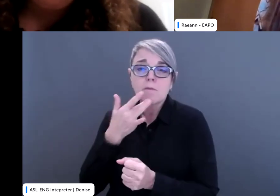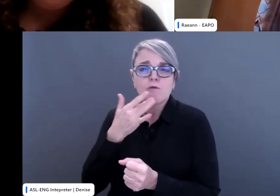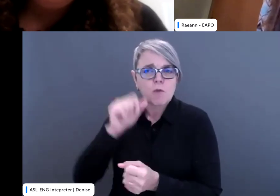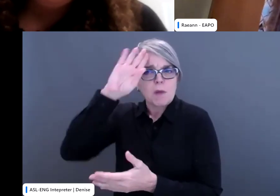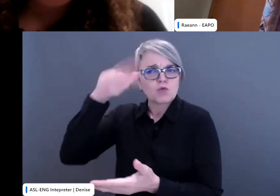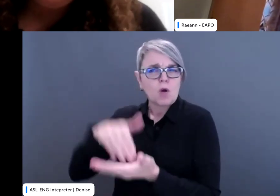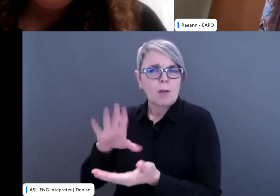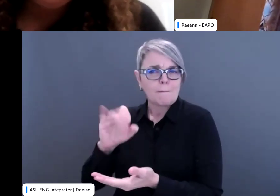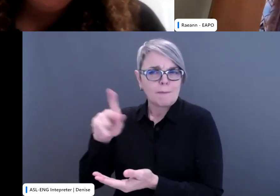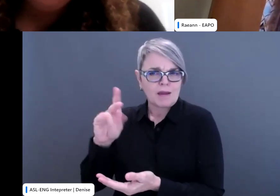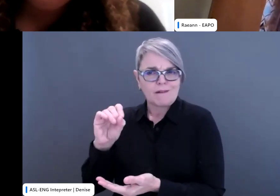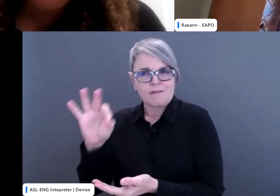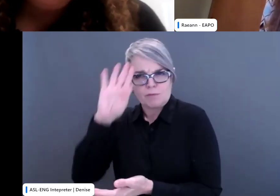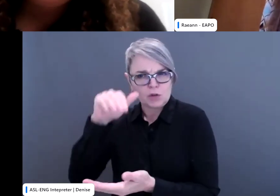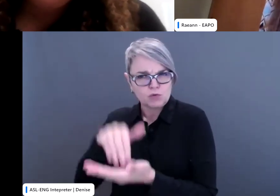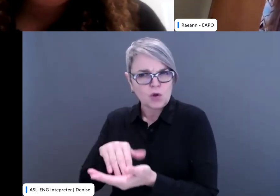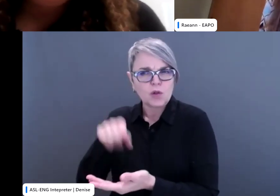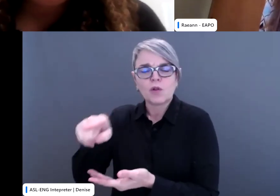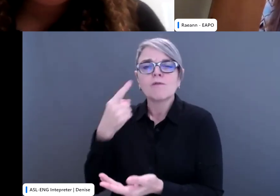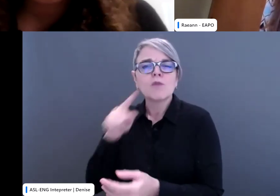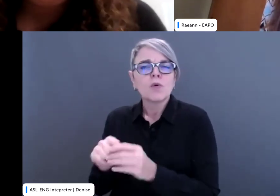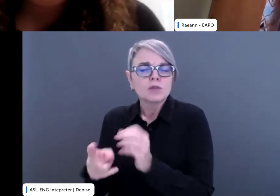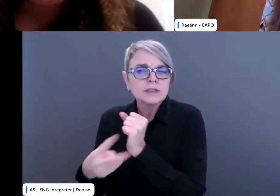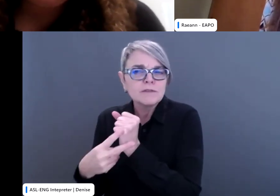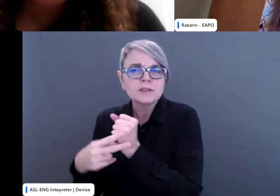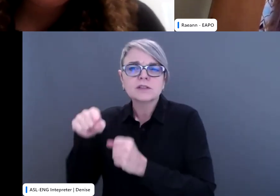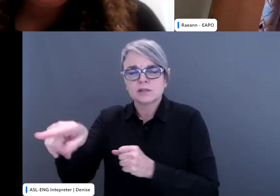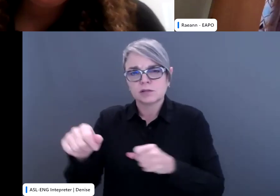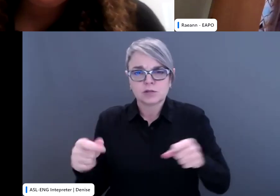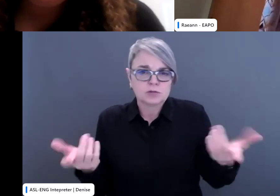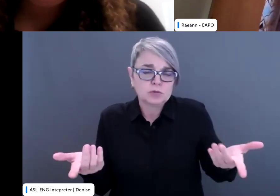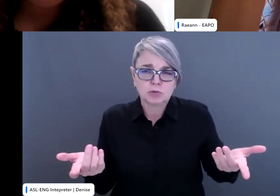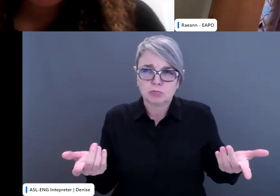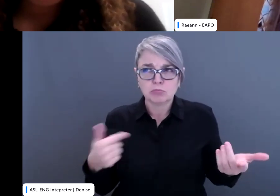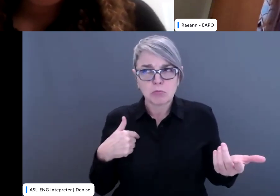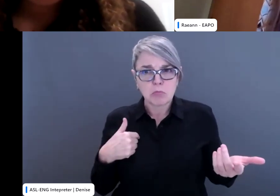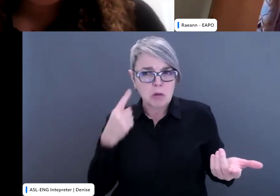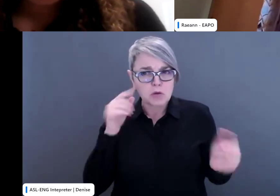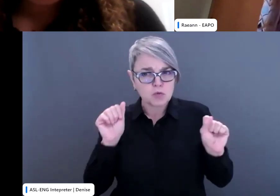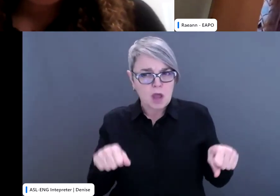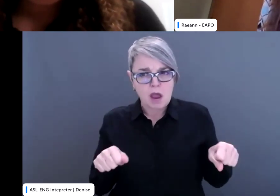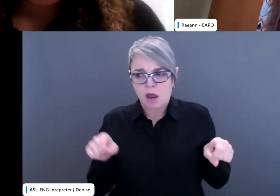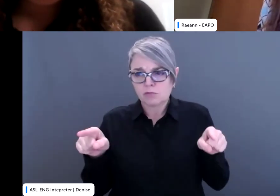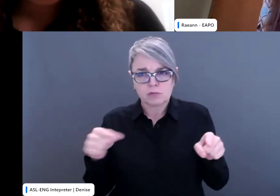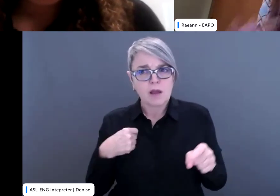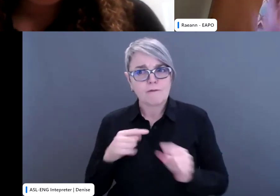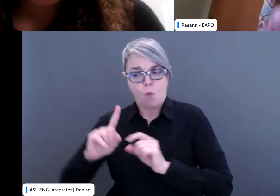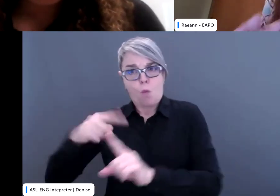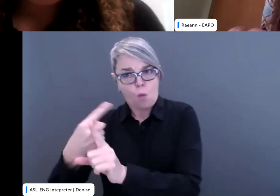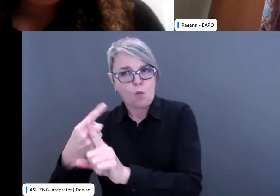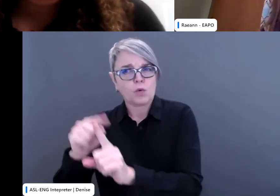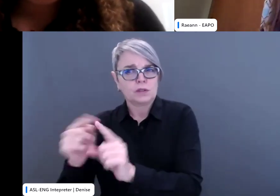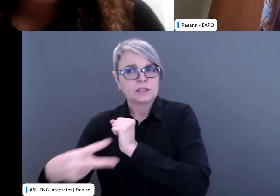so I don't see a reason why you wouldn't be able to have just a savings account at a bank. Just keeping on to the sort